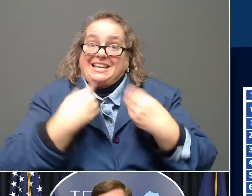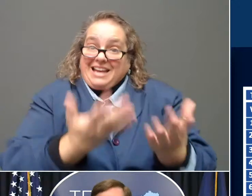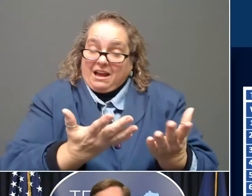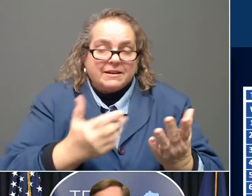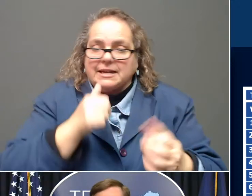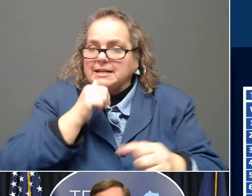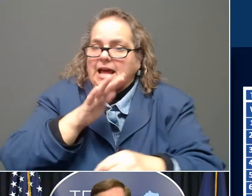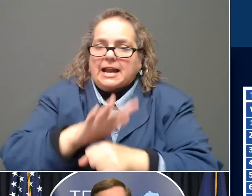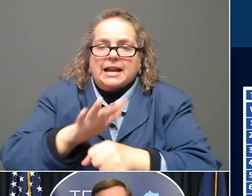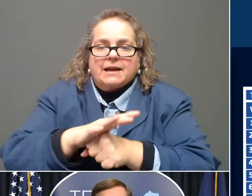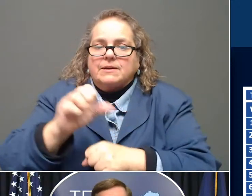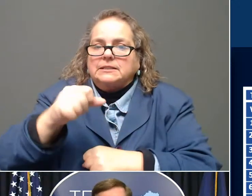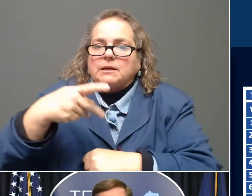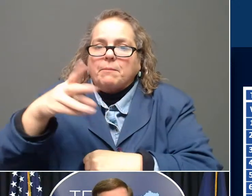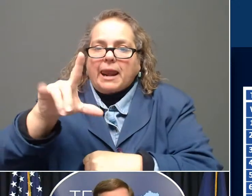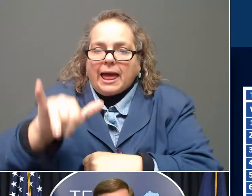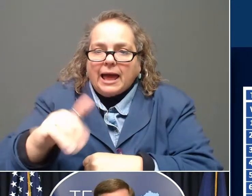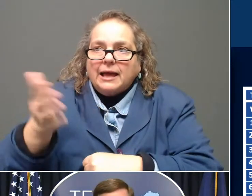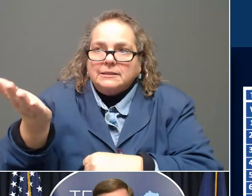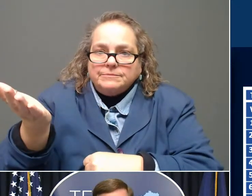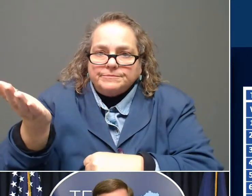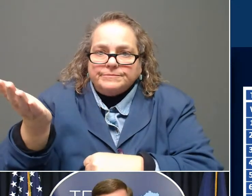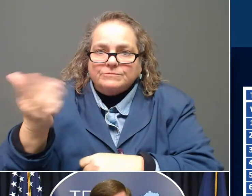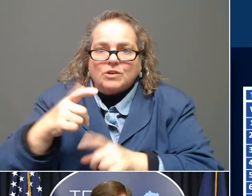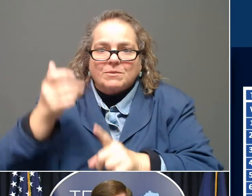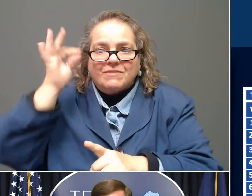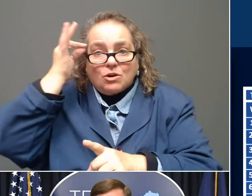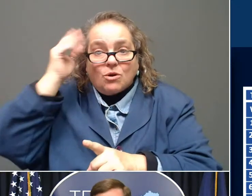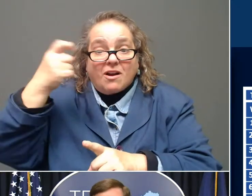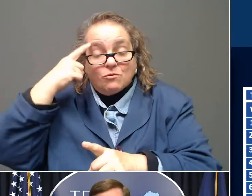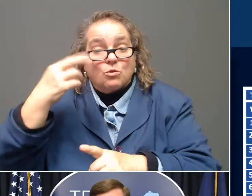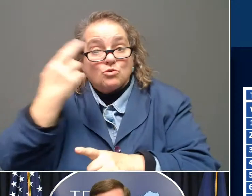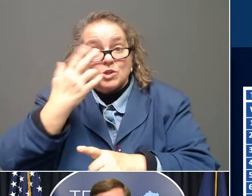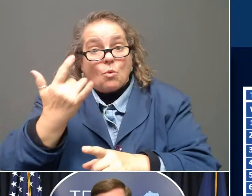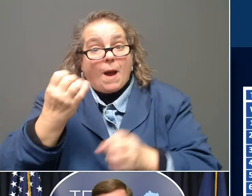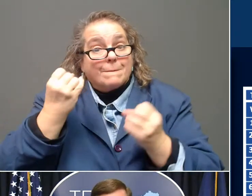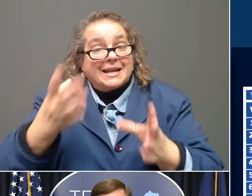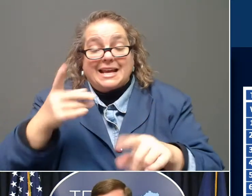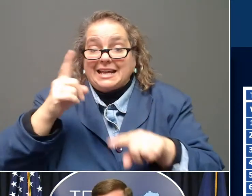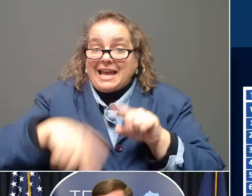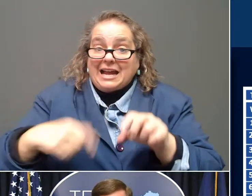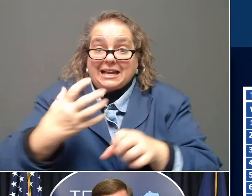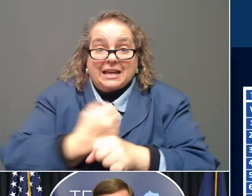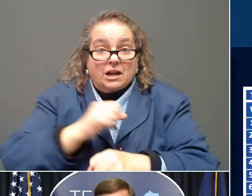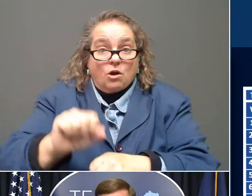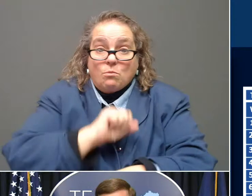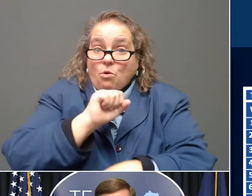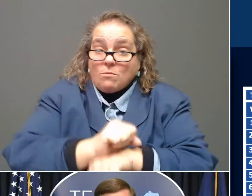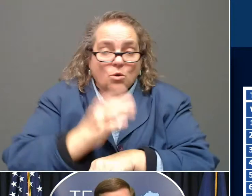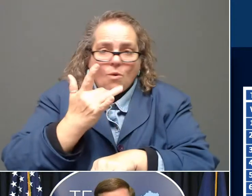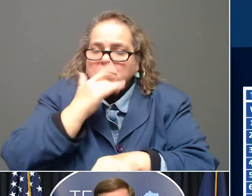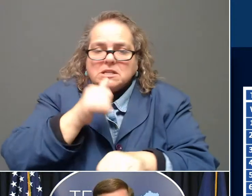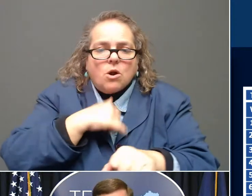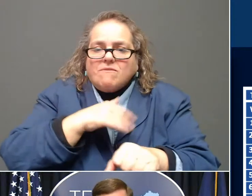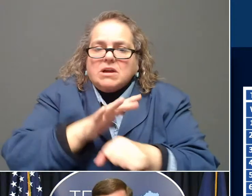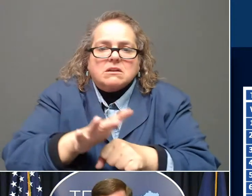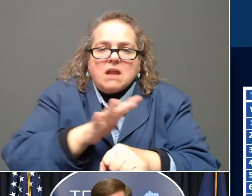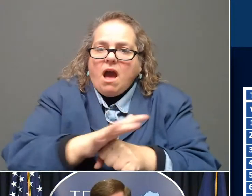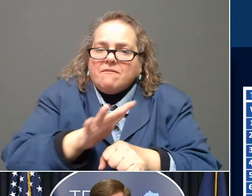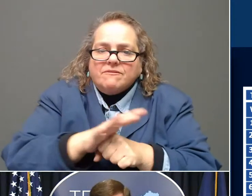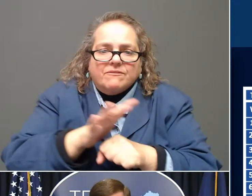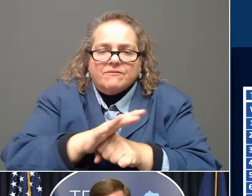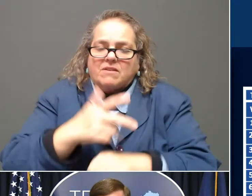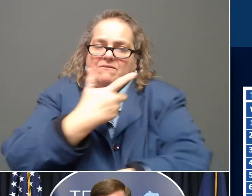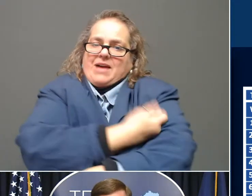showing our efficiency? Wanted to make sure we walked you through again the fact that certainly for the past